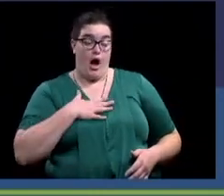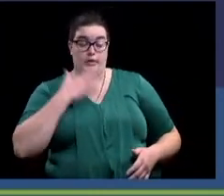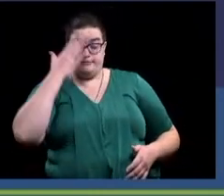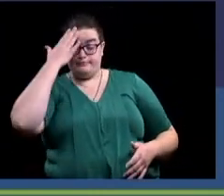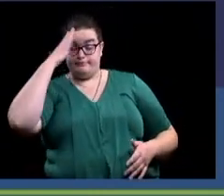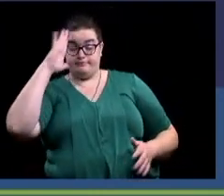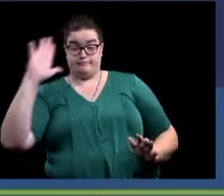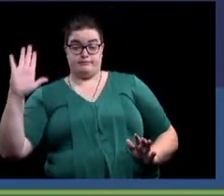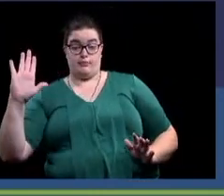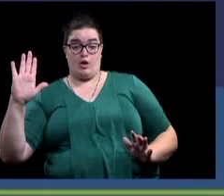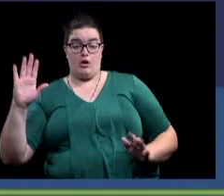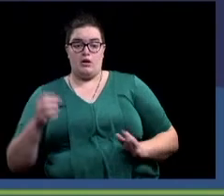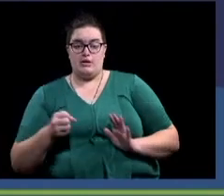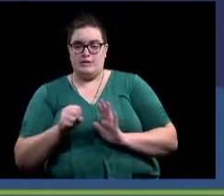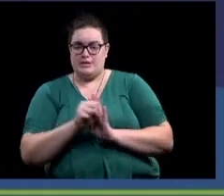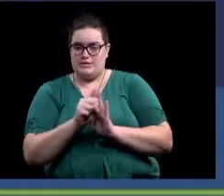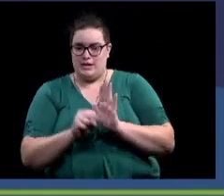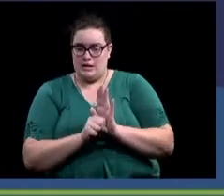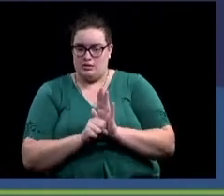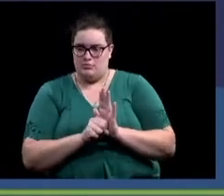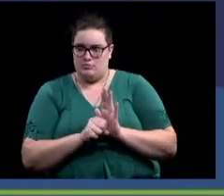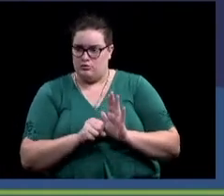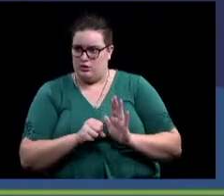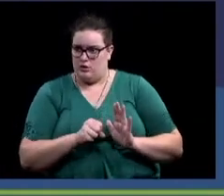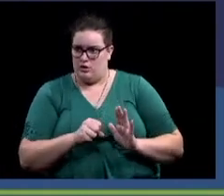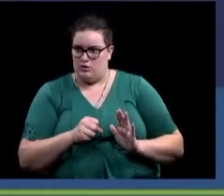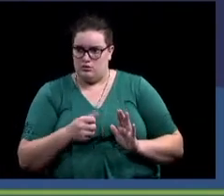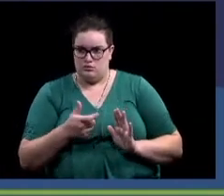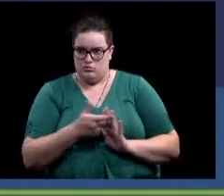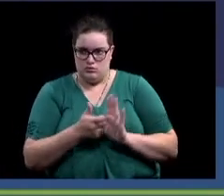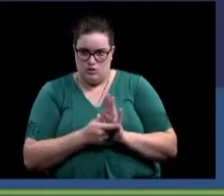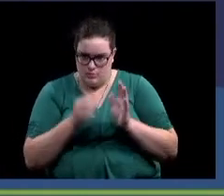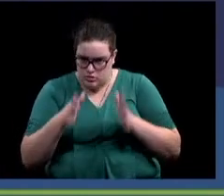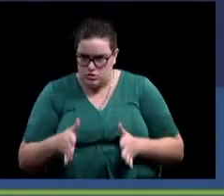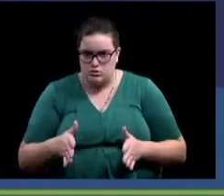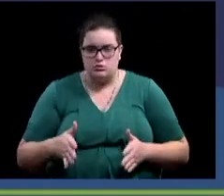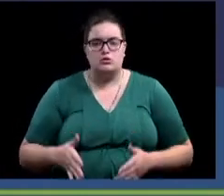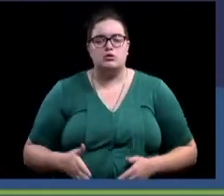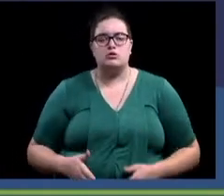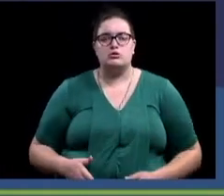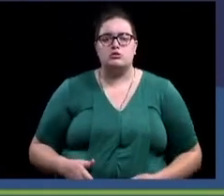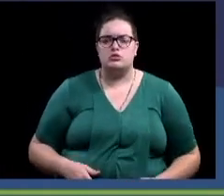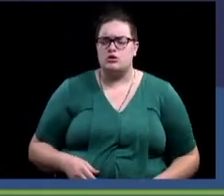One thing that I read in your statement, you mentioned that there's policy checks to make sure that,